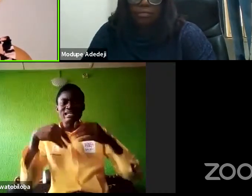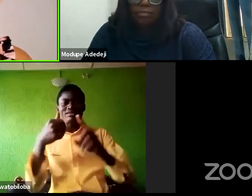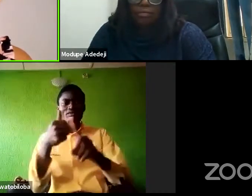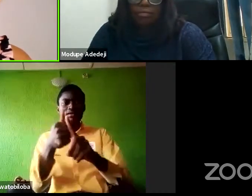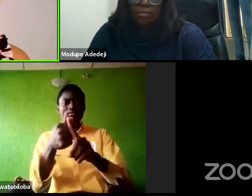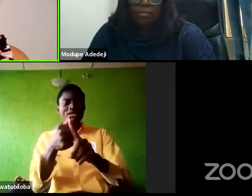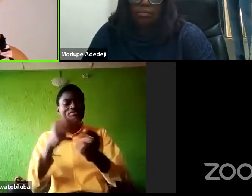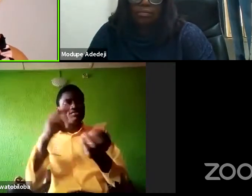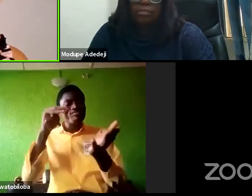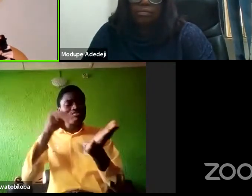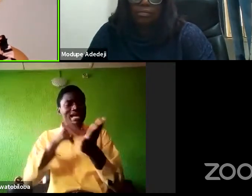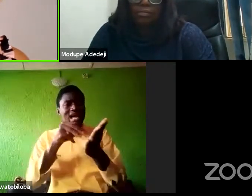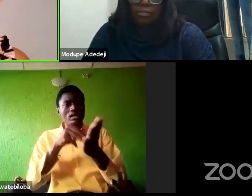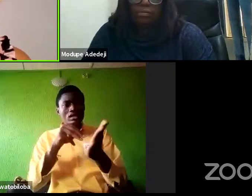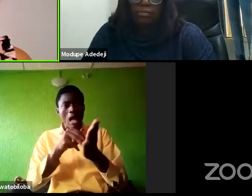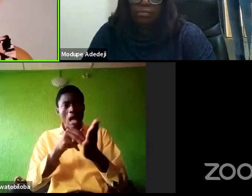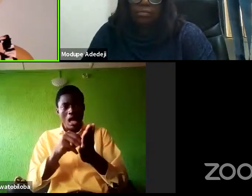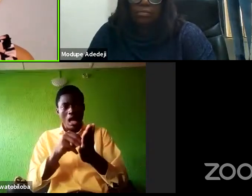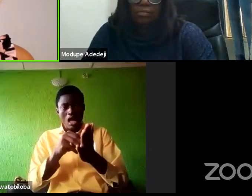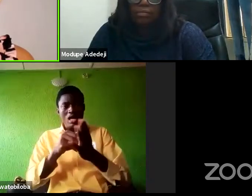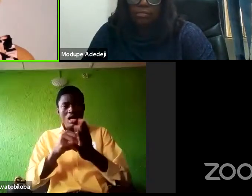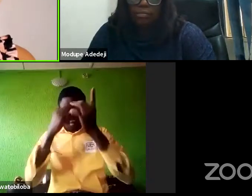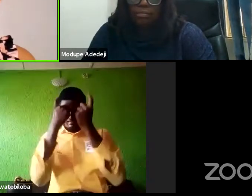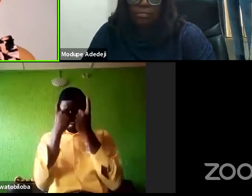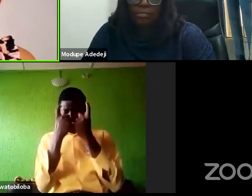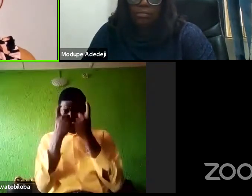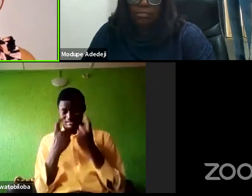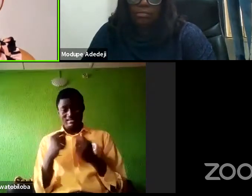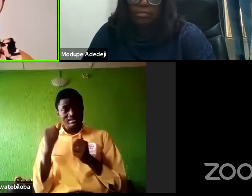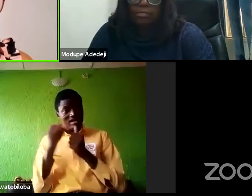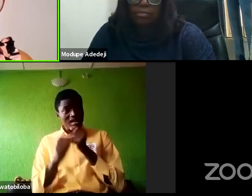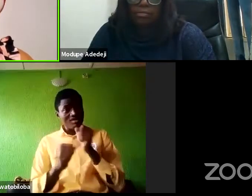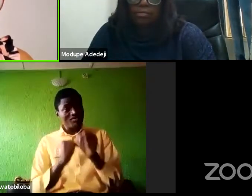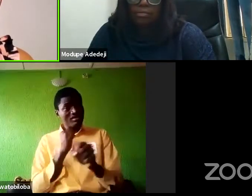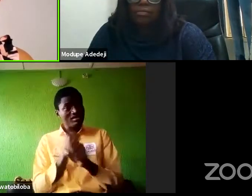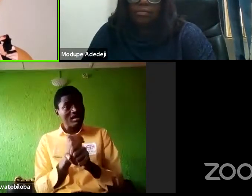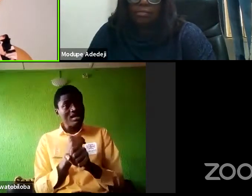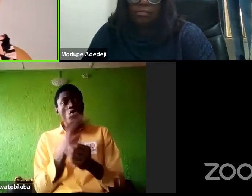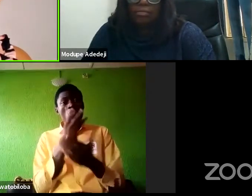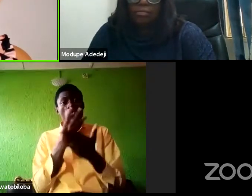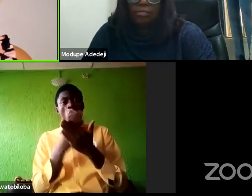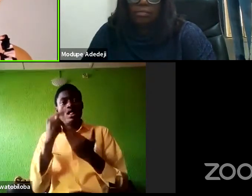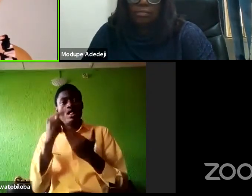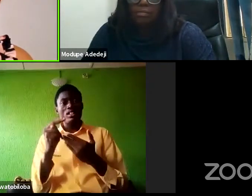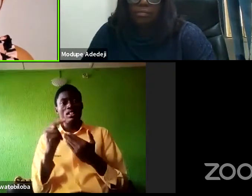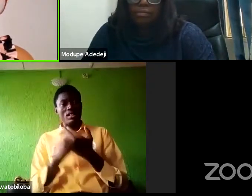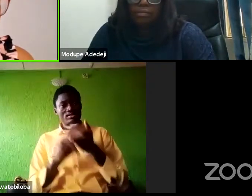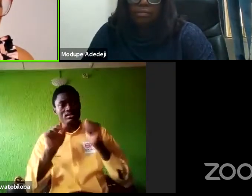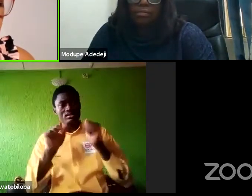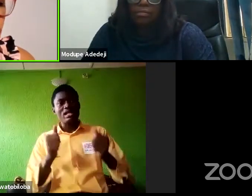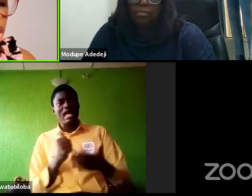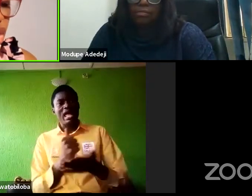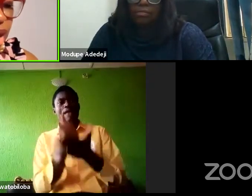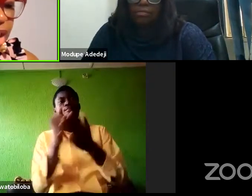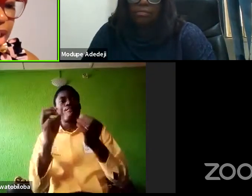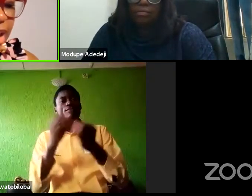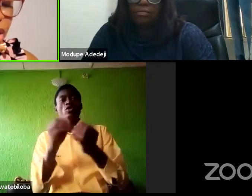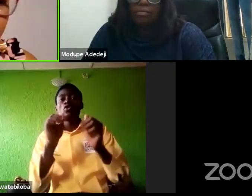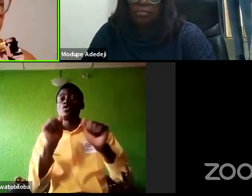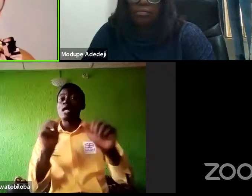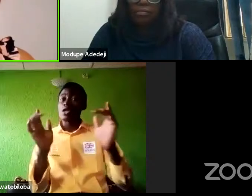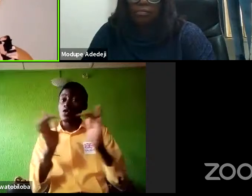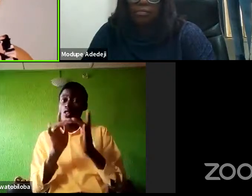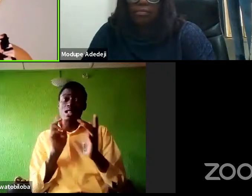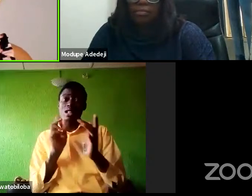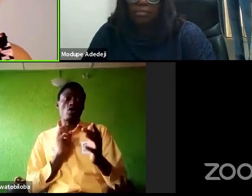help get this done easily without so much pain. So you can contact us for us to help you to do this. She said